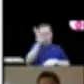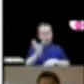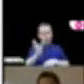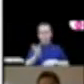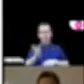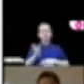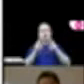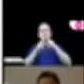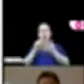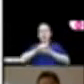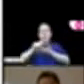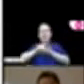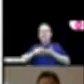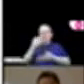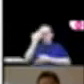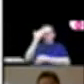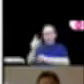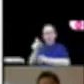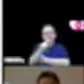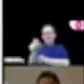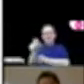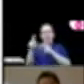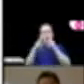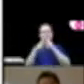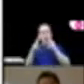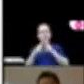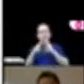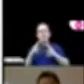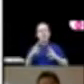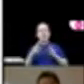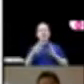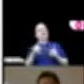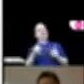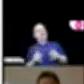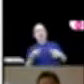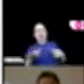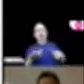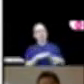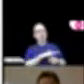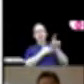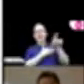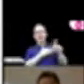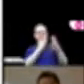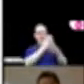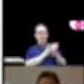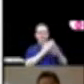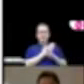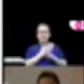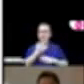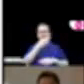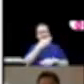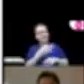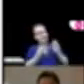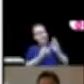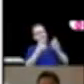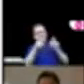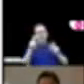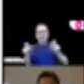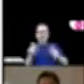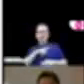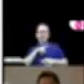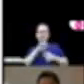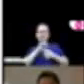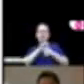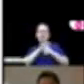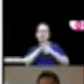home office, they'll know that they're still at home, they're not running away, and they're risking other people, because with this COVID, it's